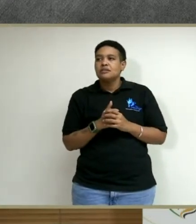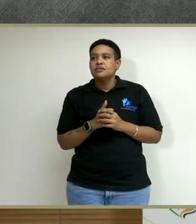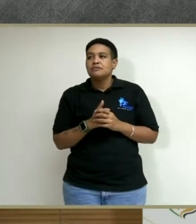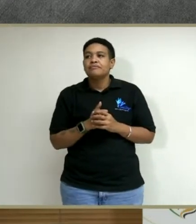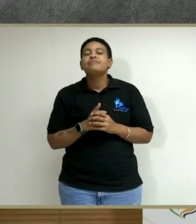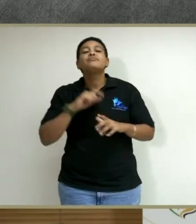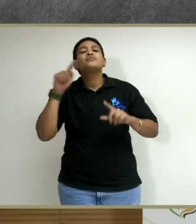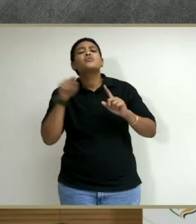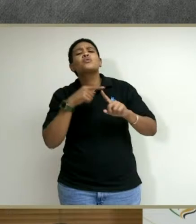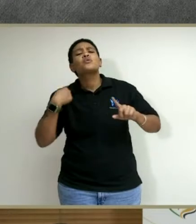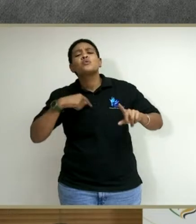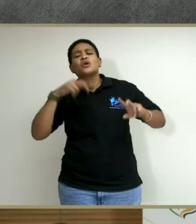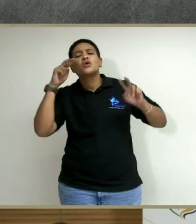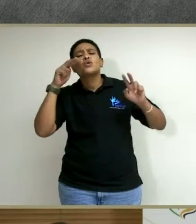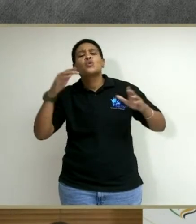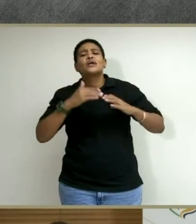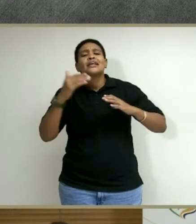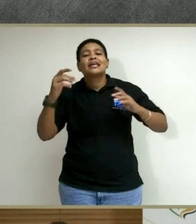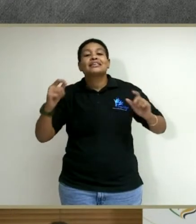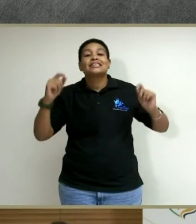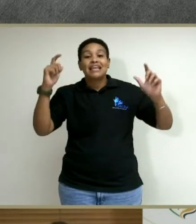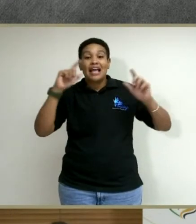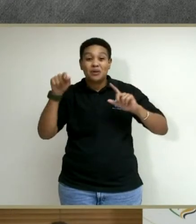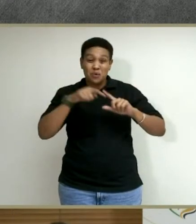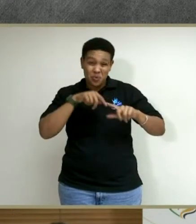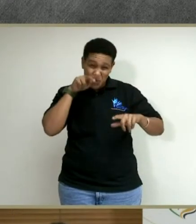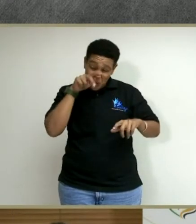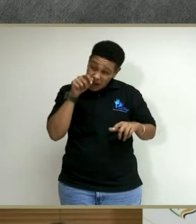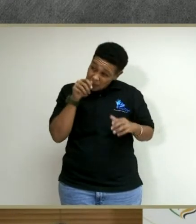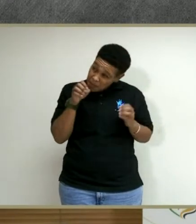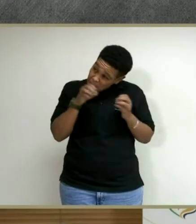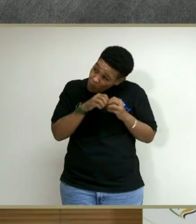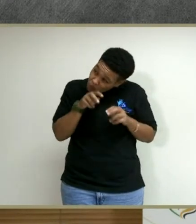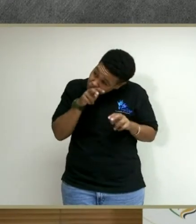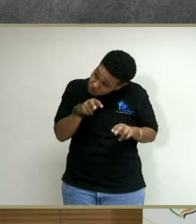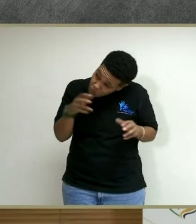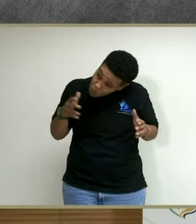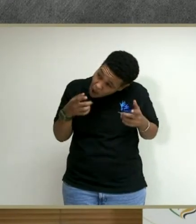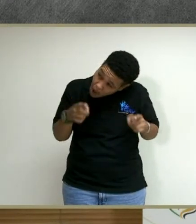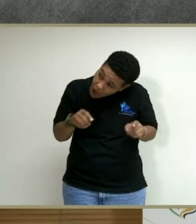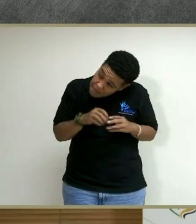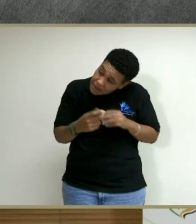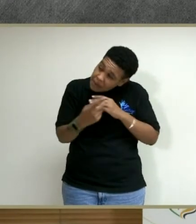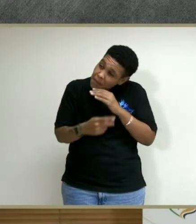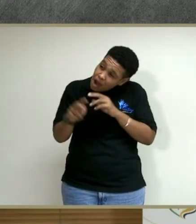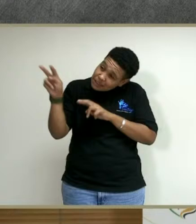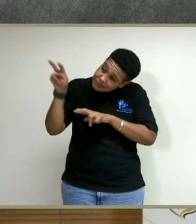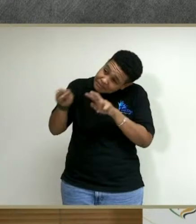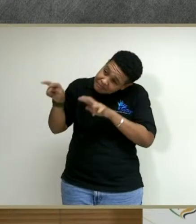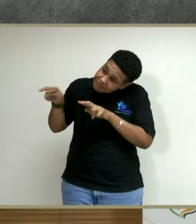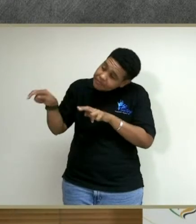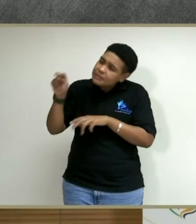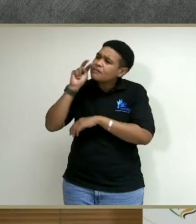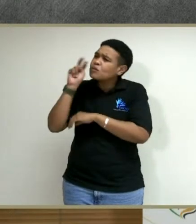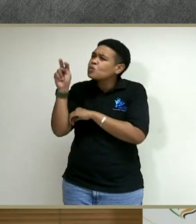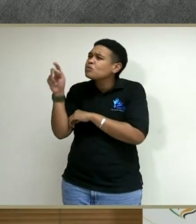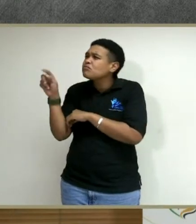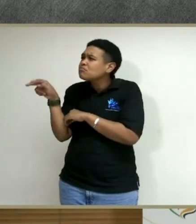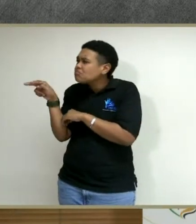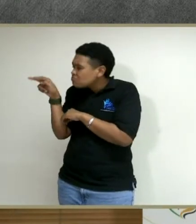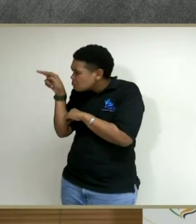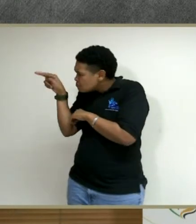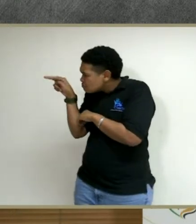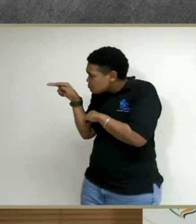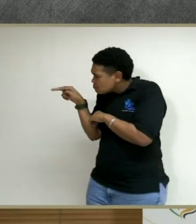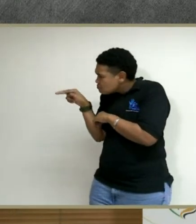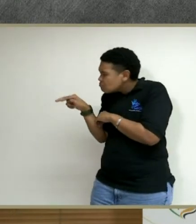When we look, next slide, please. When we look a little closer to what's happening within the parishes, if we just take a few examples,